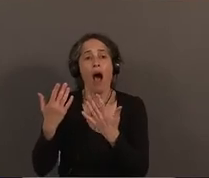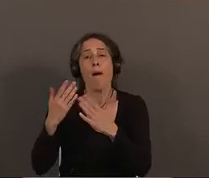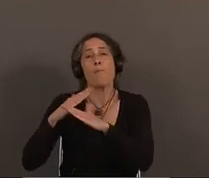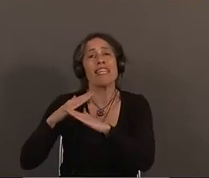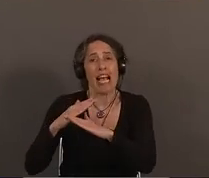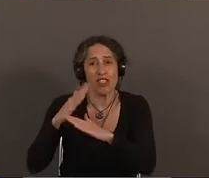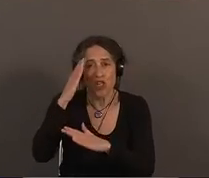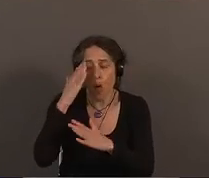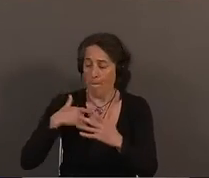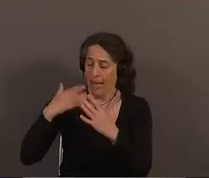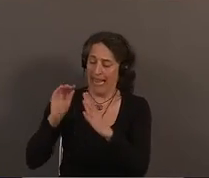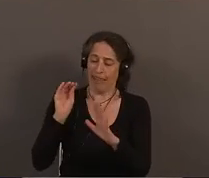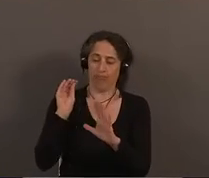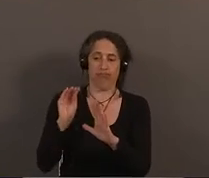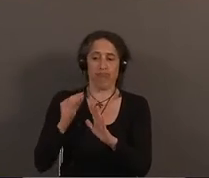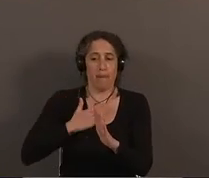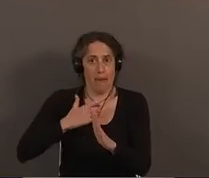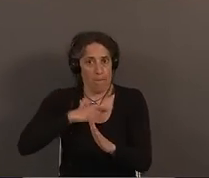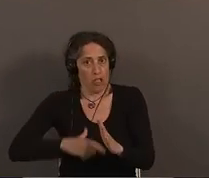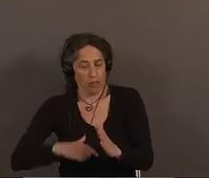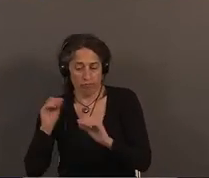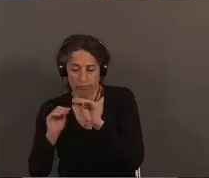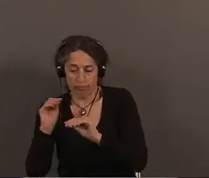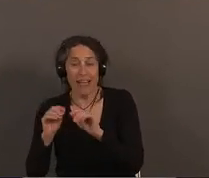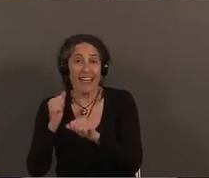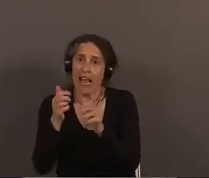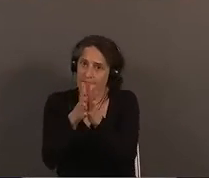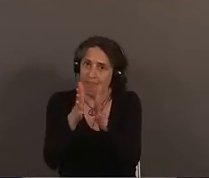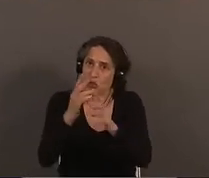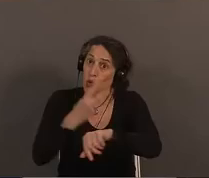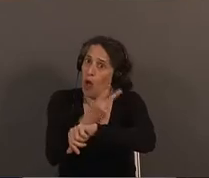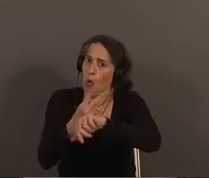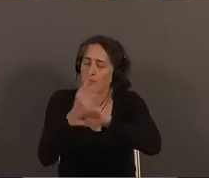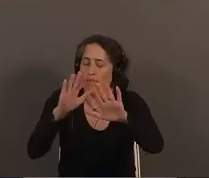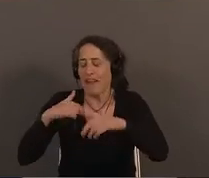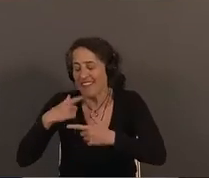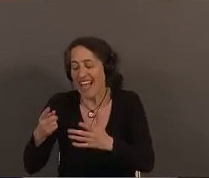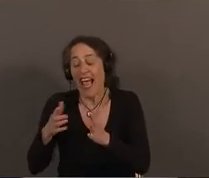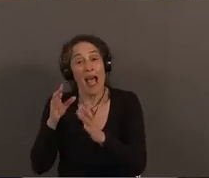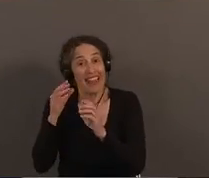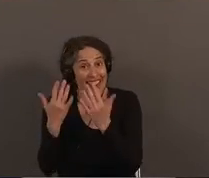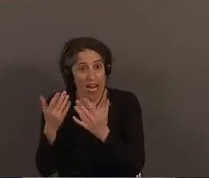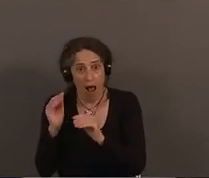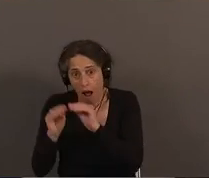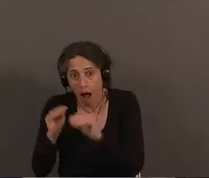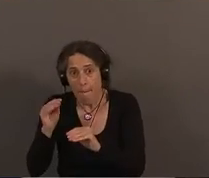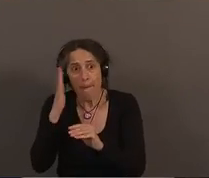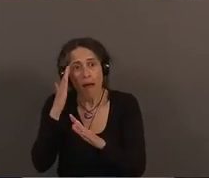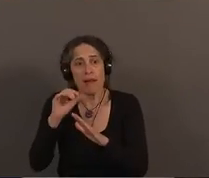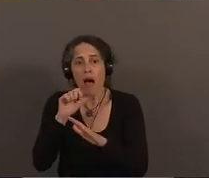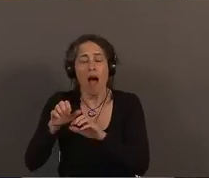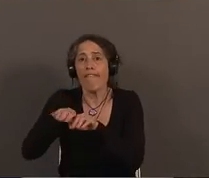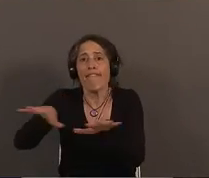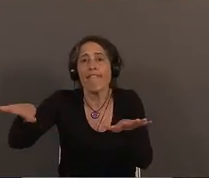they're online. The point, I mean, I could have 2 hours to explain that that's not totally true, but also, when you're on your app, you don't have the